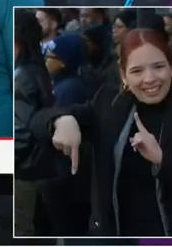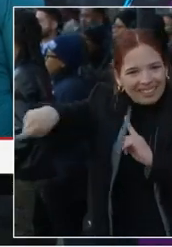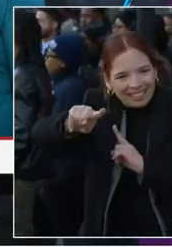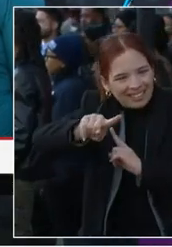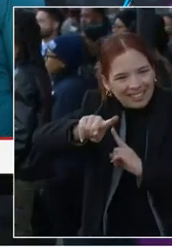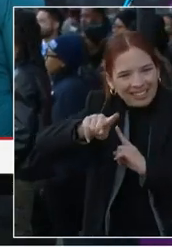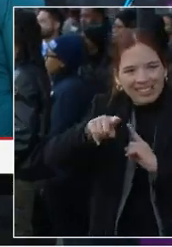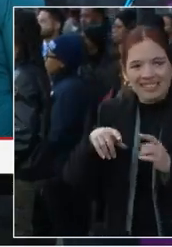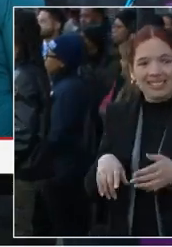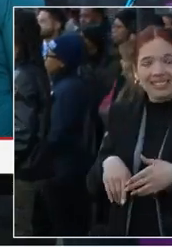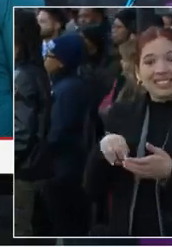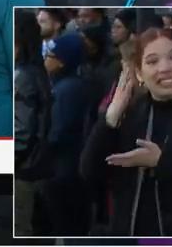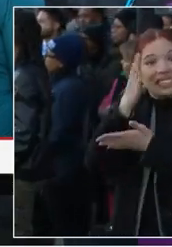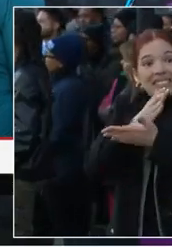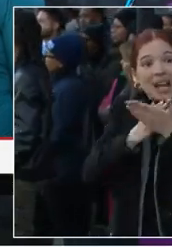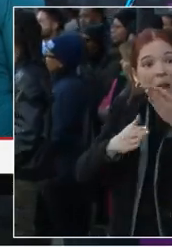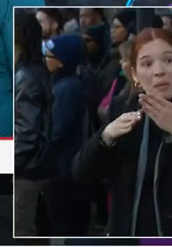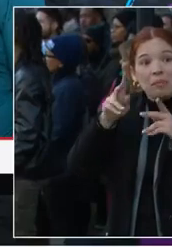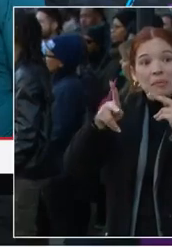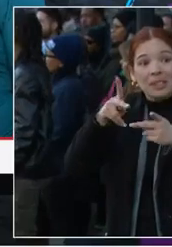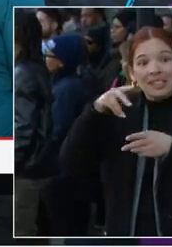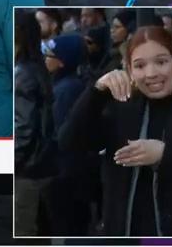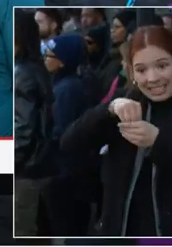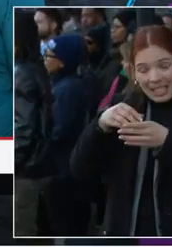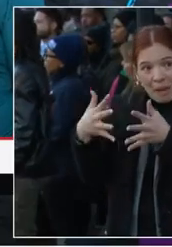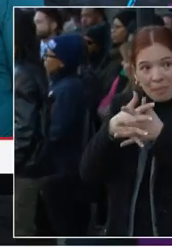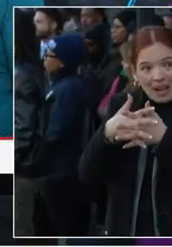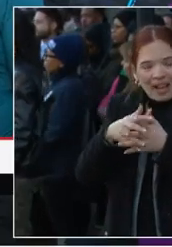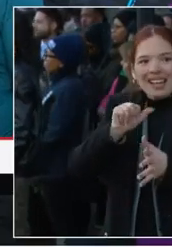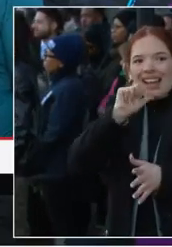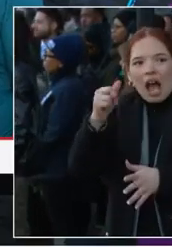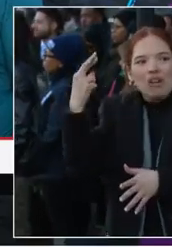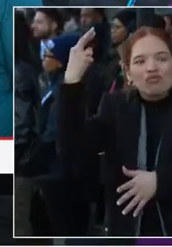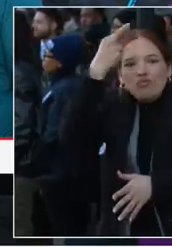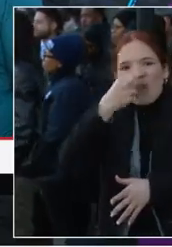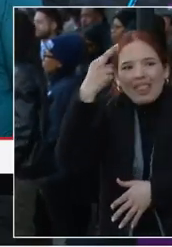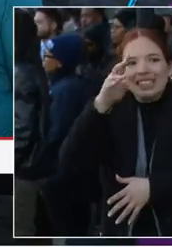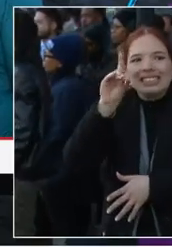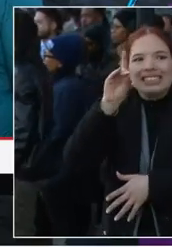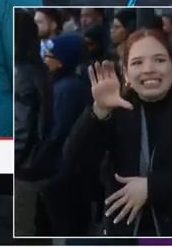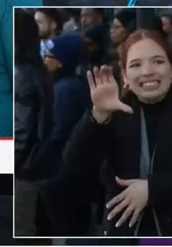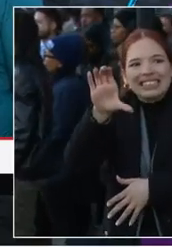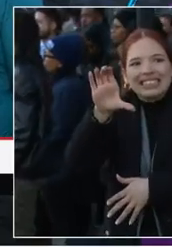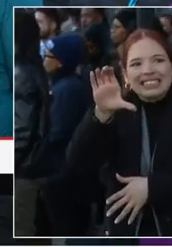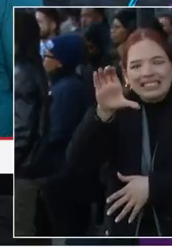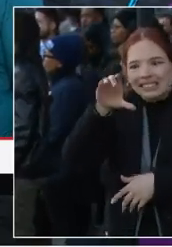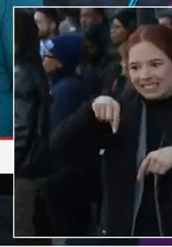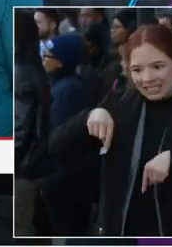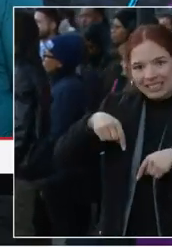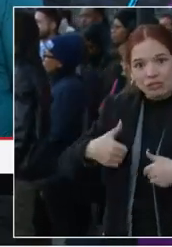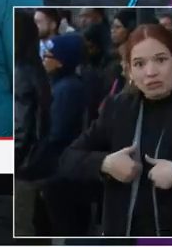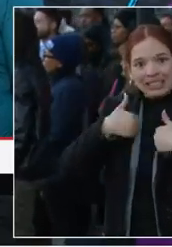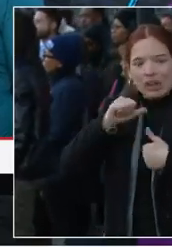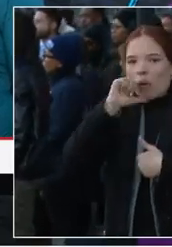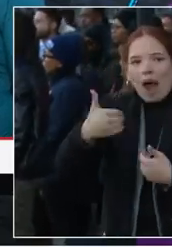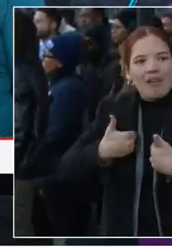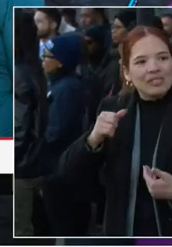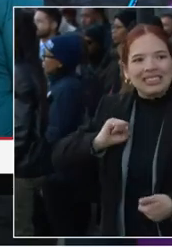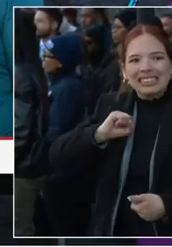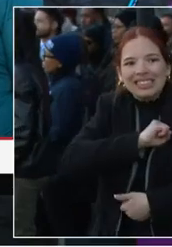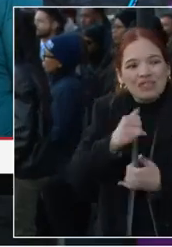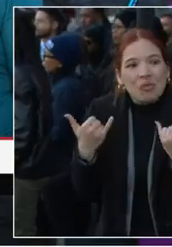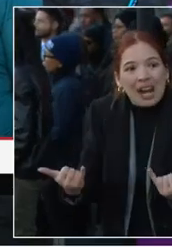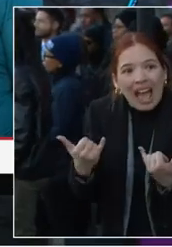in America don't realize that we actually don't have senators right now in the debate about